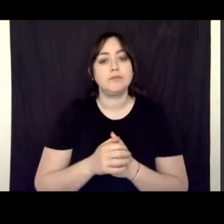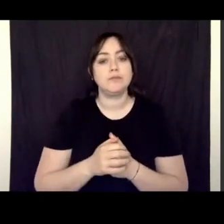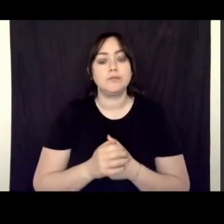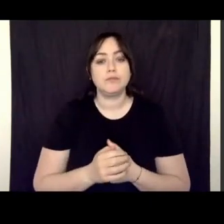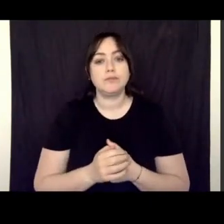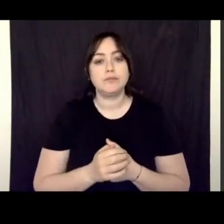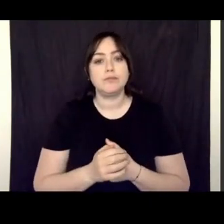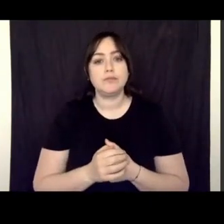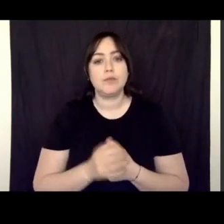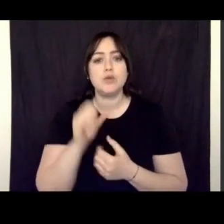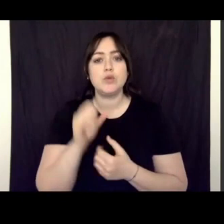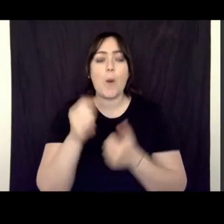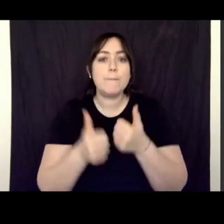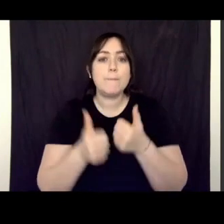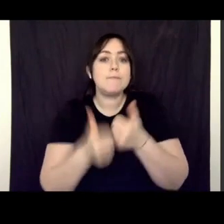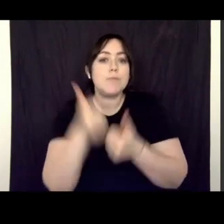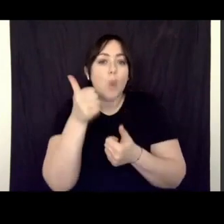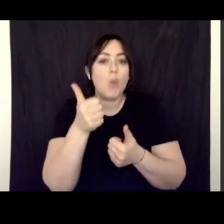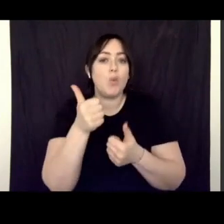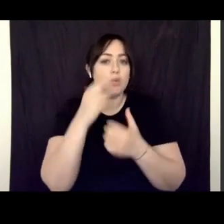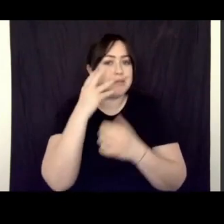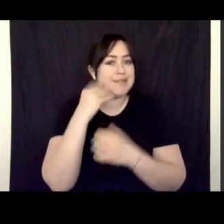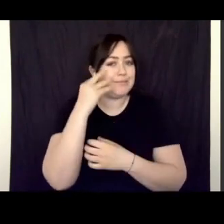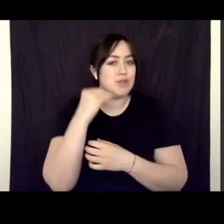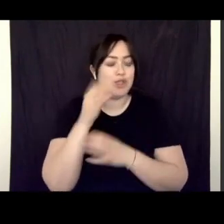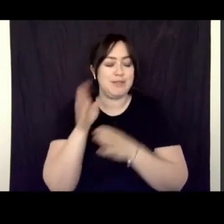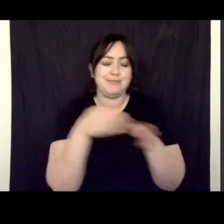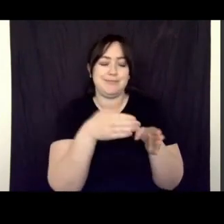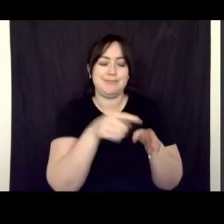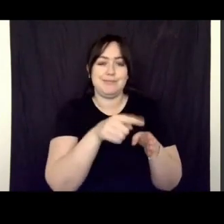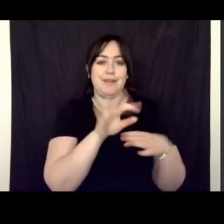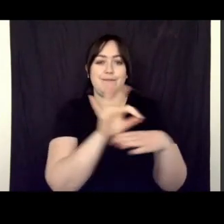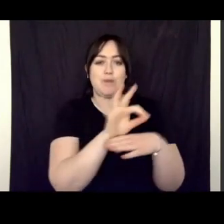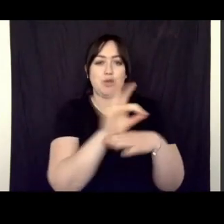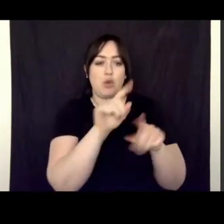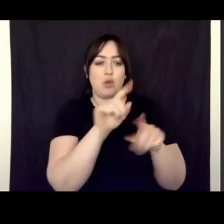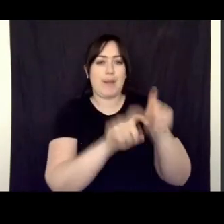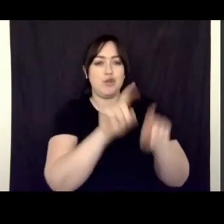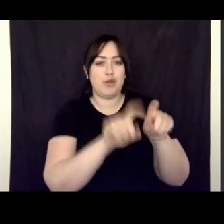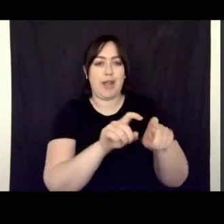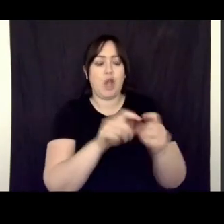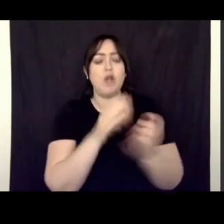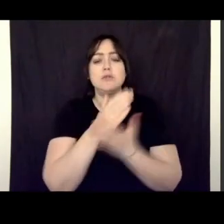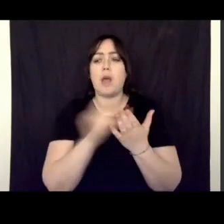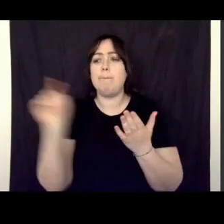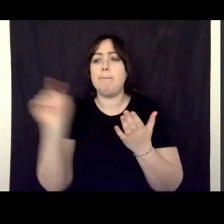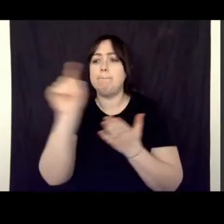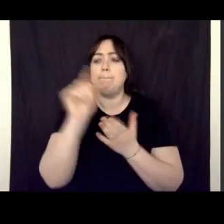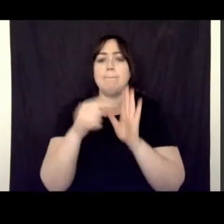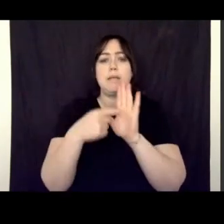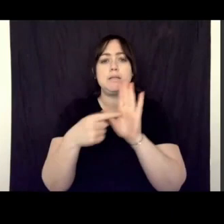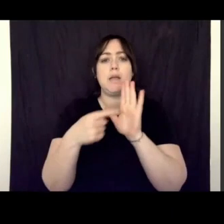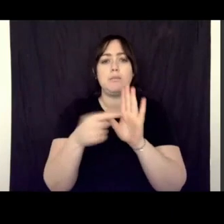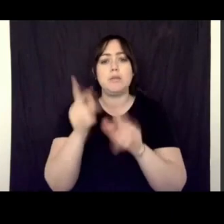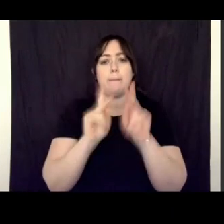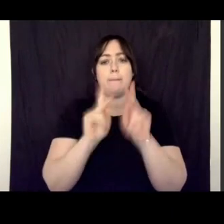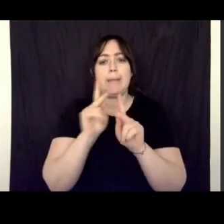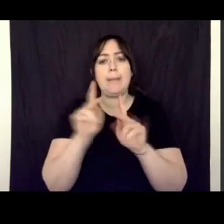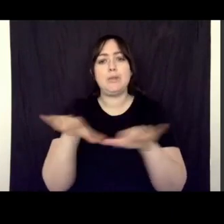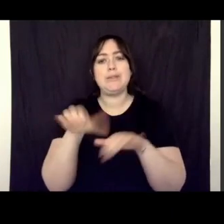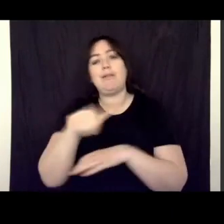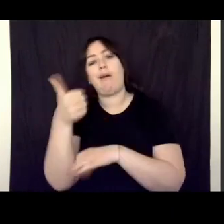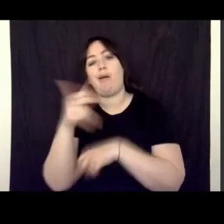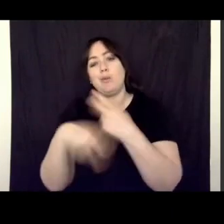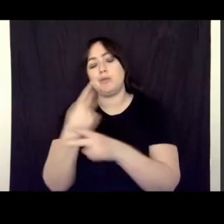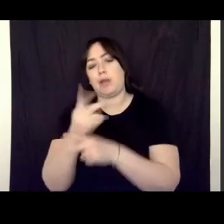weight of the experience was really in the functional questionnaires, but there were examples of people who had done other types of data collection as